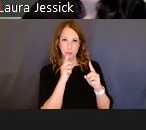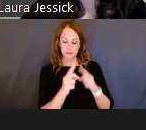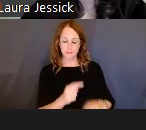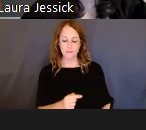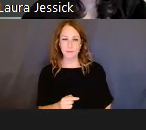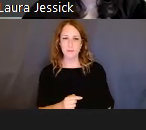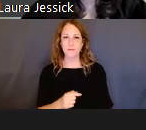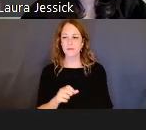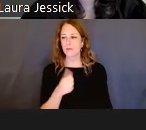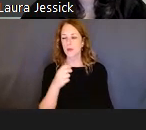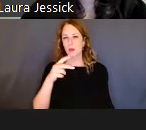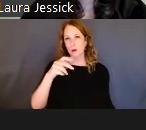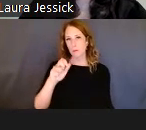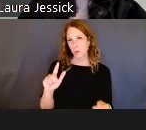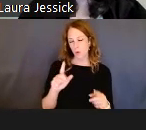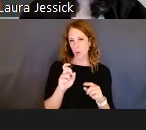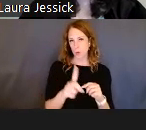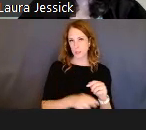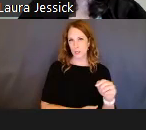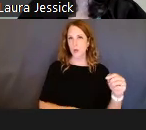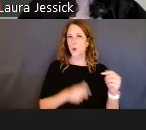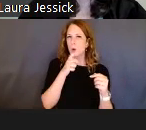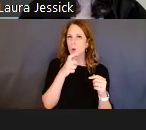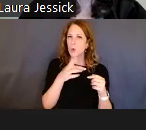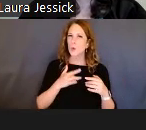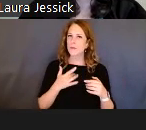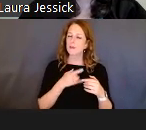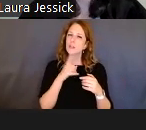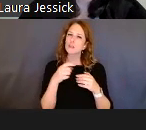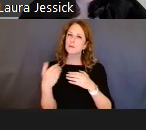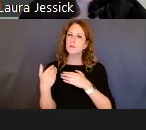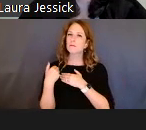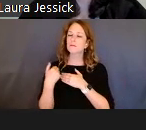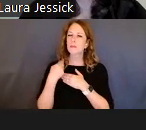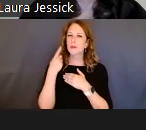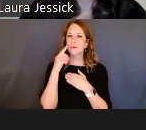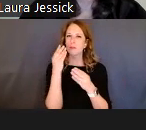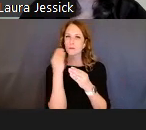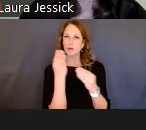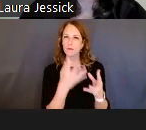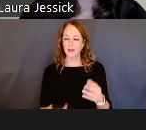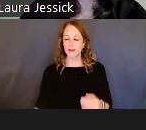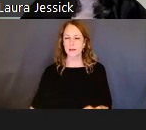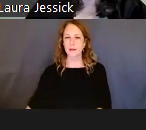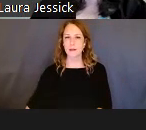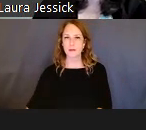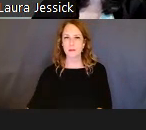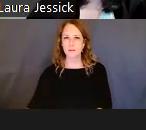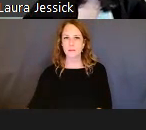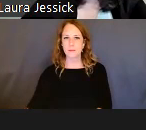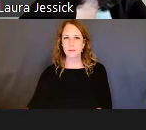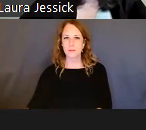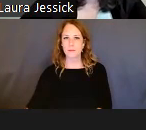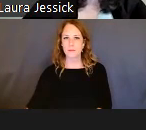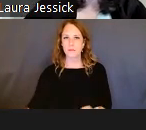another poll question of who do you feel should be responsible for conducting these notifications, for reaching out and talking to the